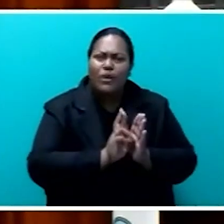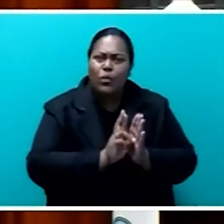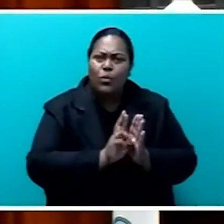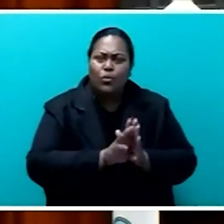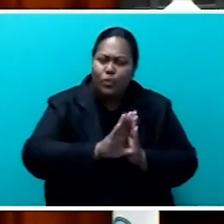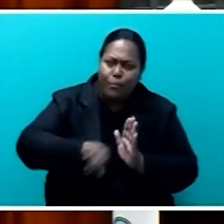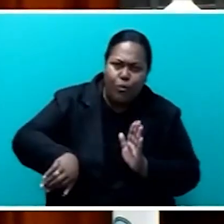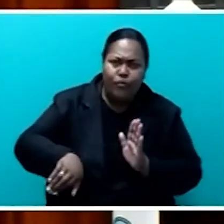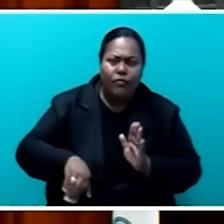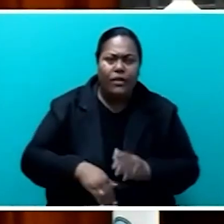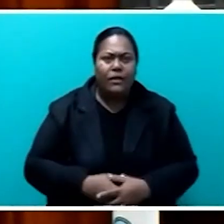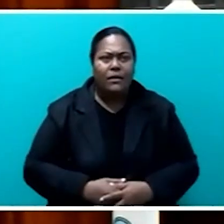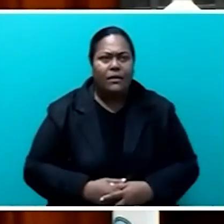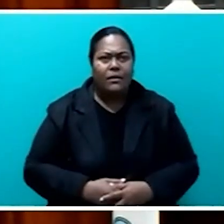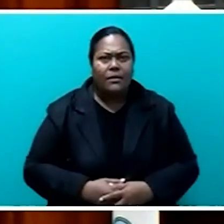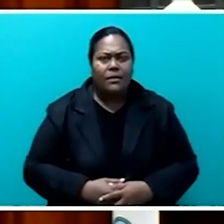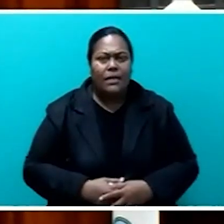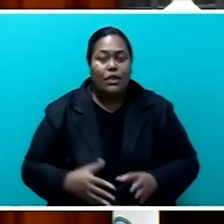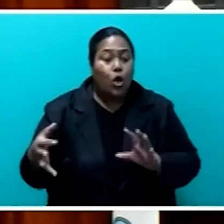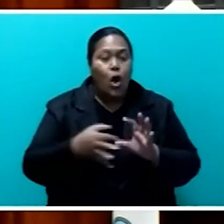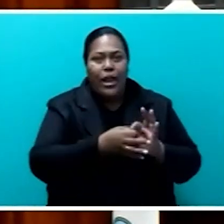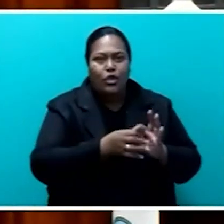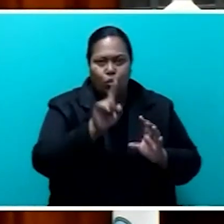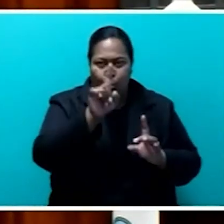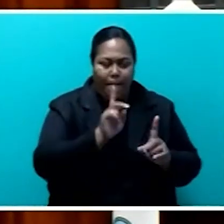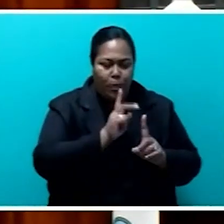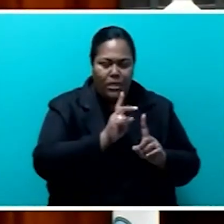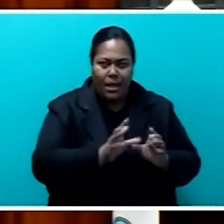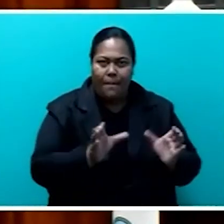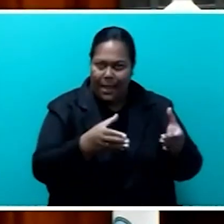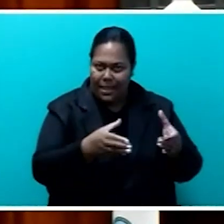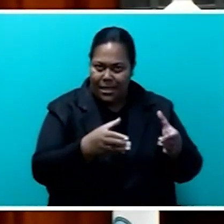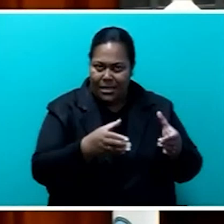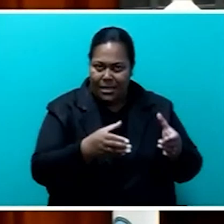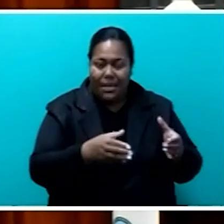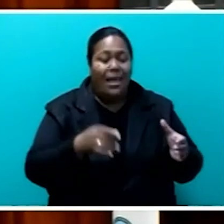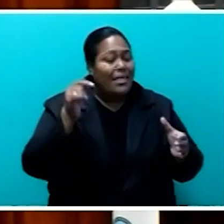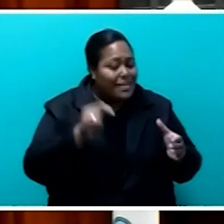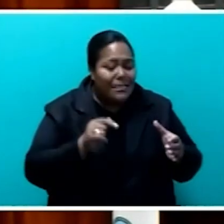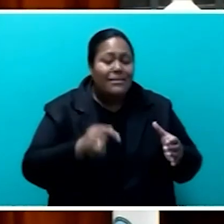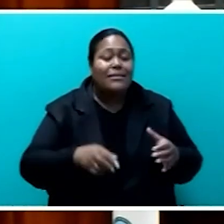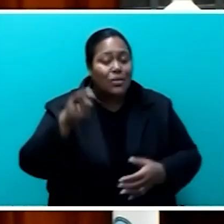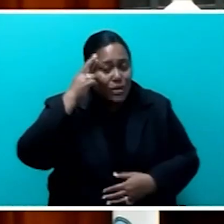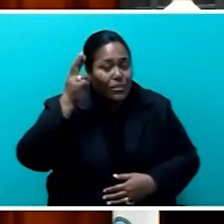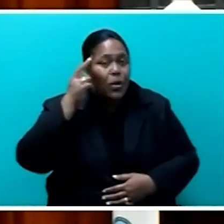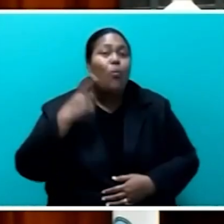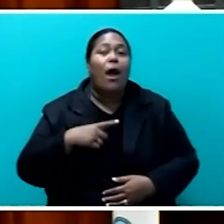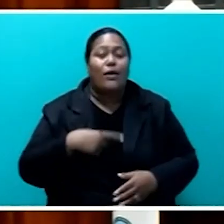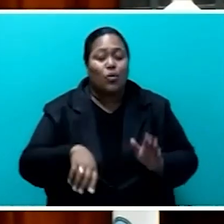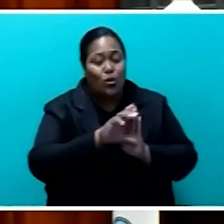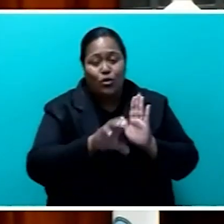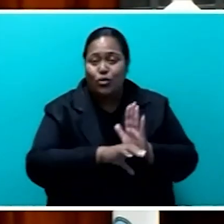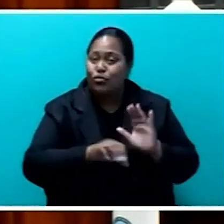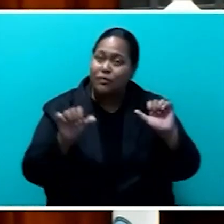remove its perceived connection to one political party. This has been a downside to this Constitution,